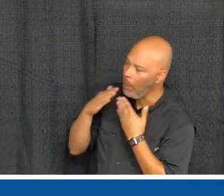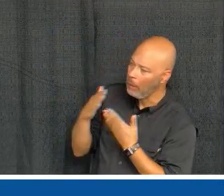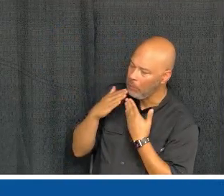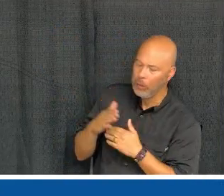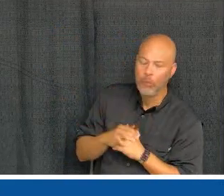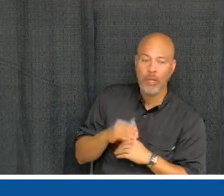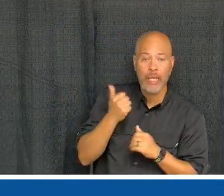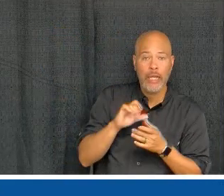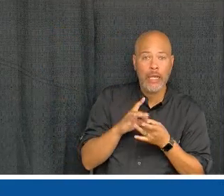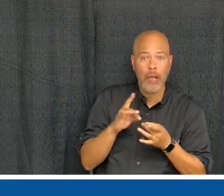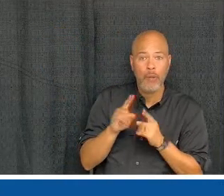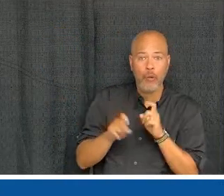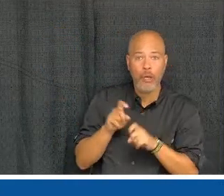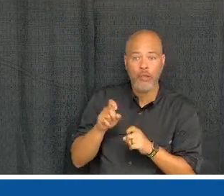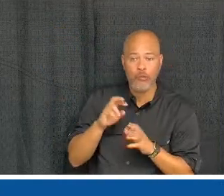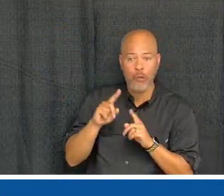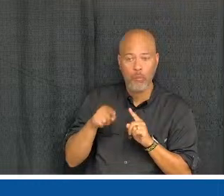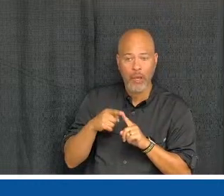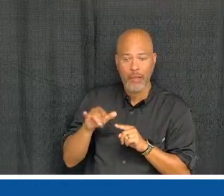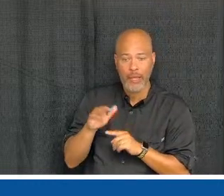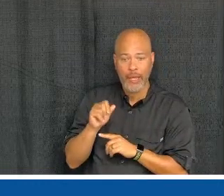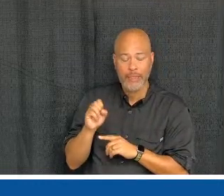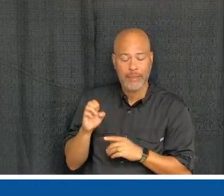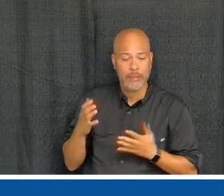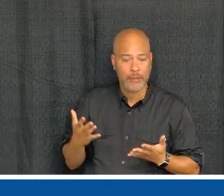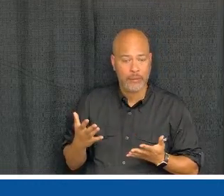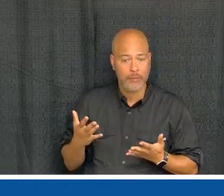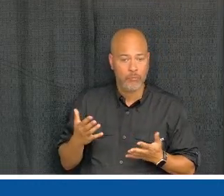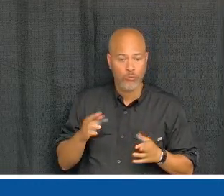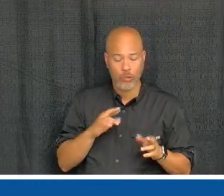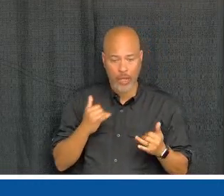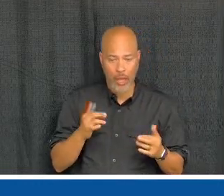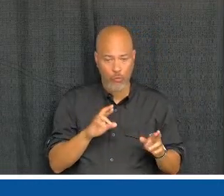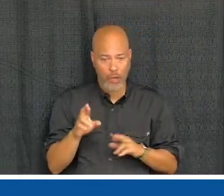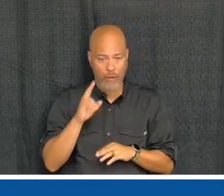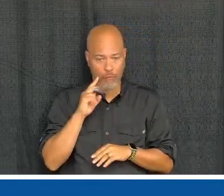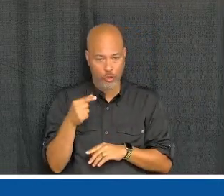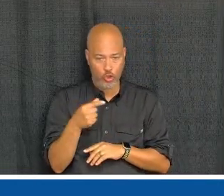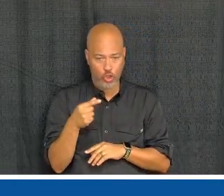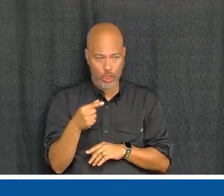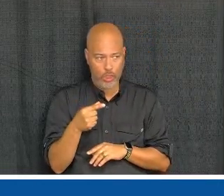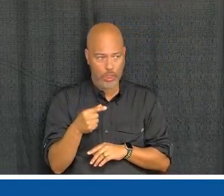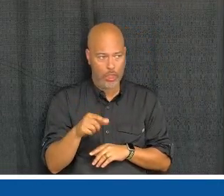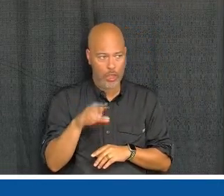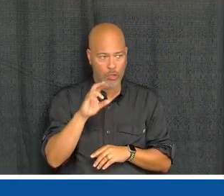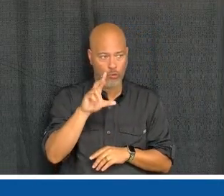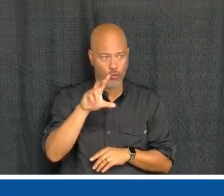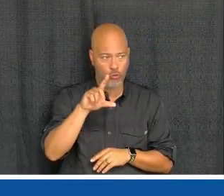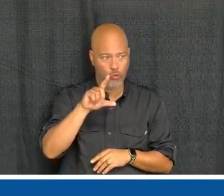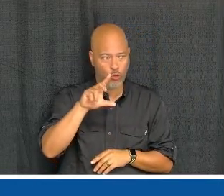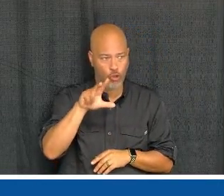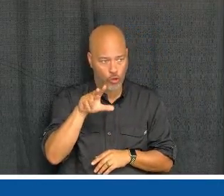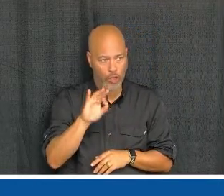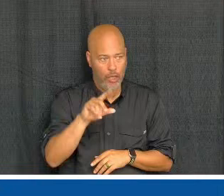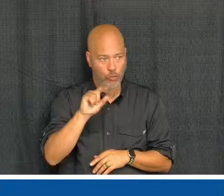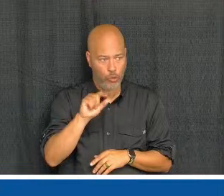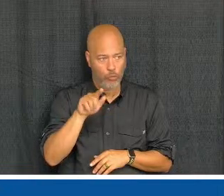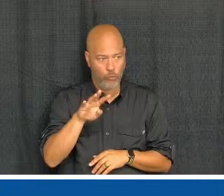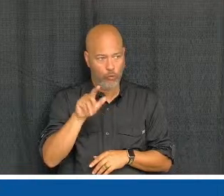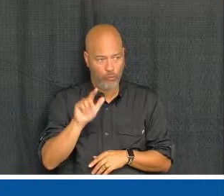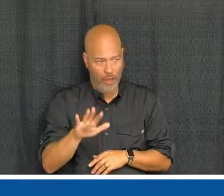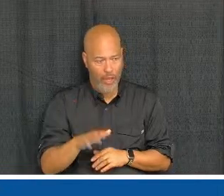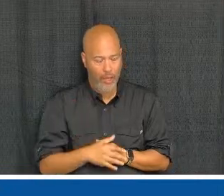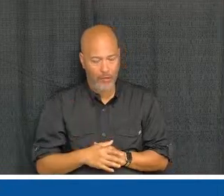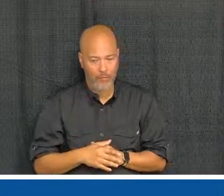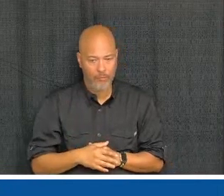Thank you. Any other comment or question regarding this case? We're now ready for item G, Ordinance 39, 2024-25. Mr. Tindall, please,